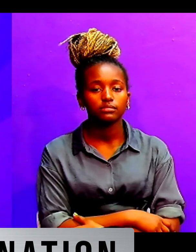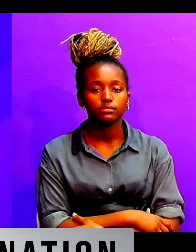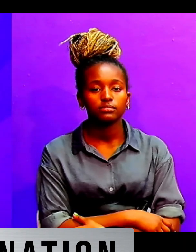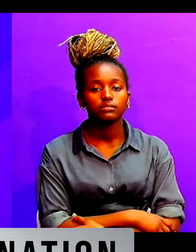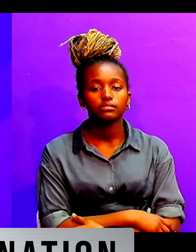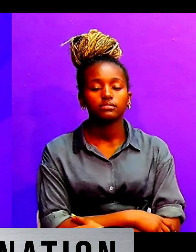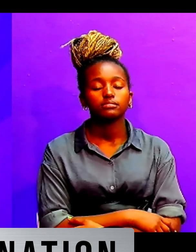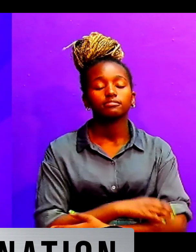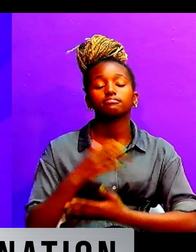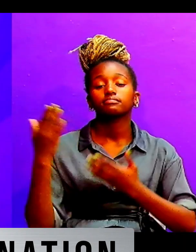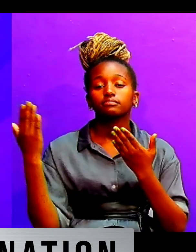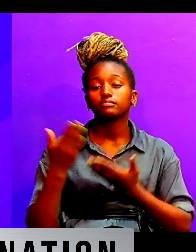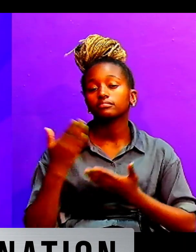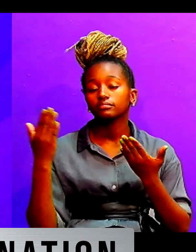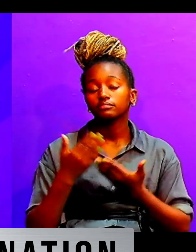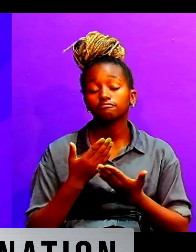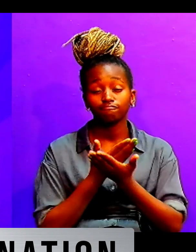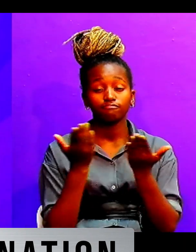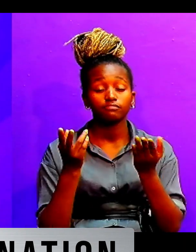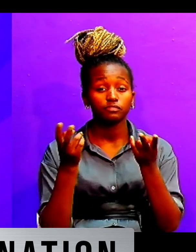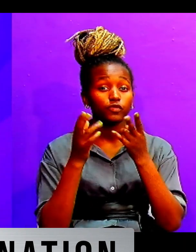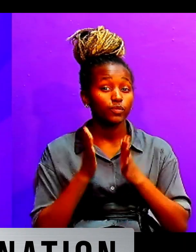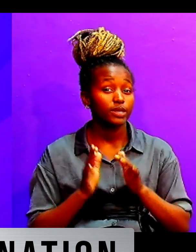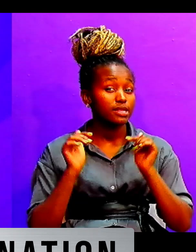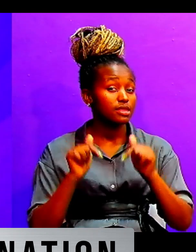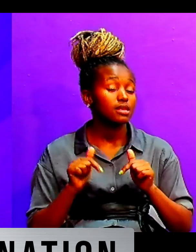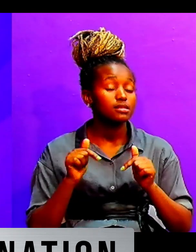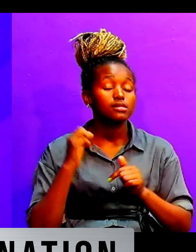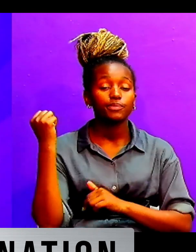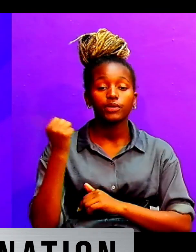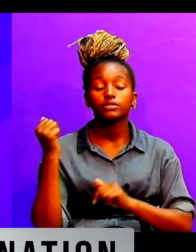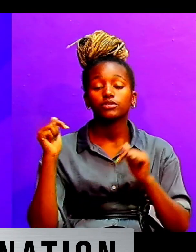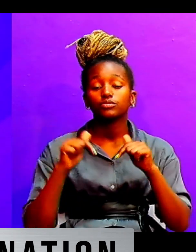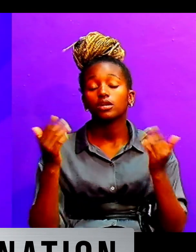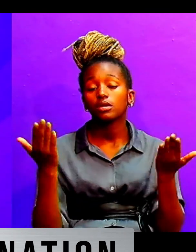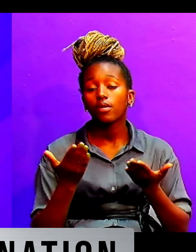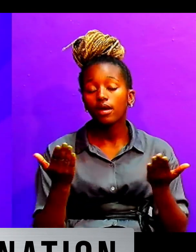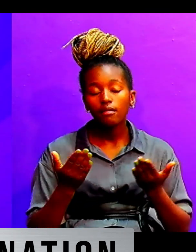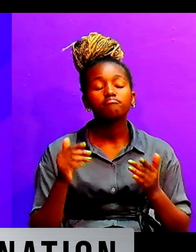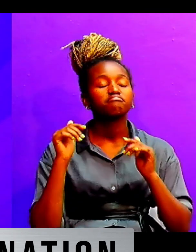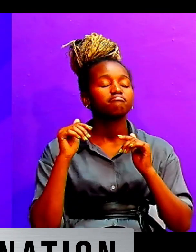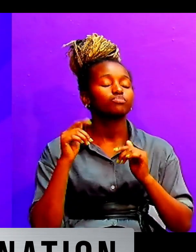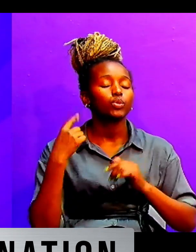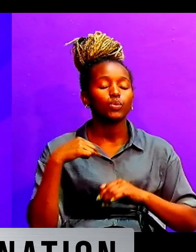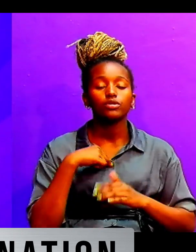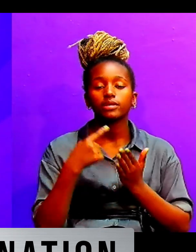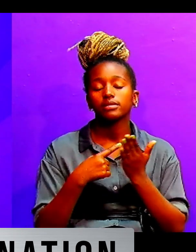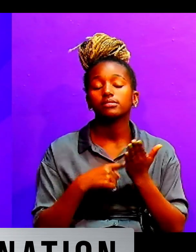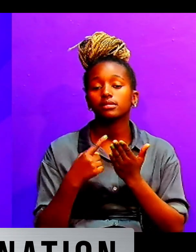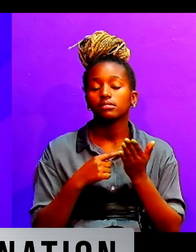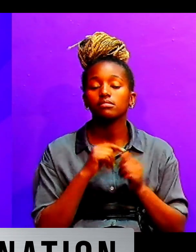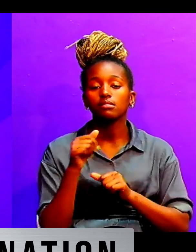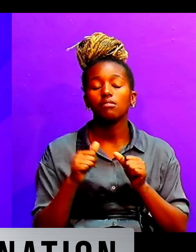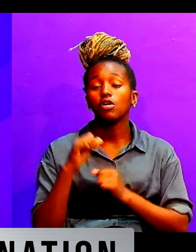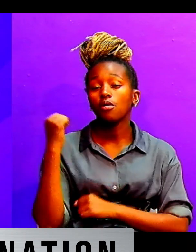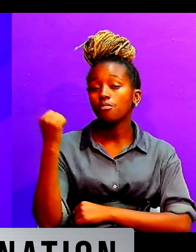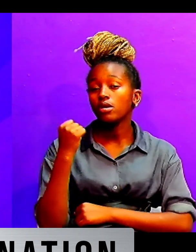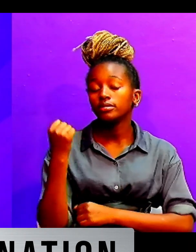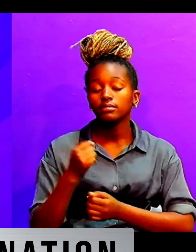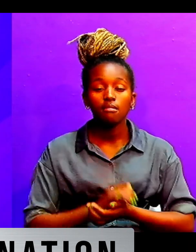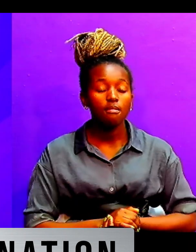Karibu sana, welcome viewers. This is Politics Today hapa Science TV. Hapa tunachapa siasa. My name